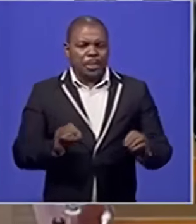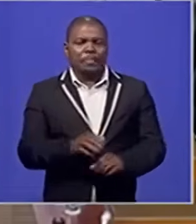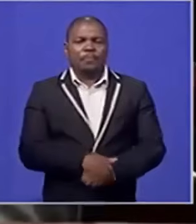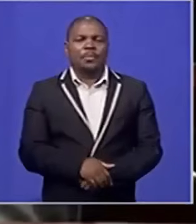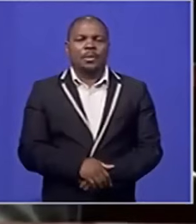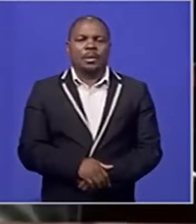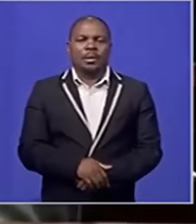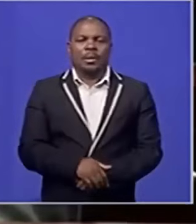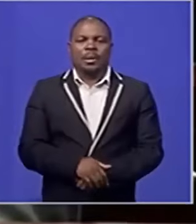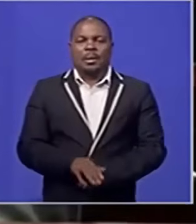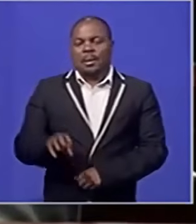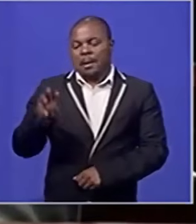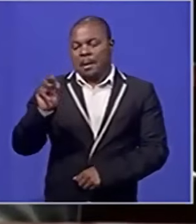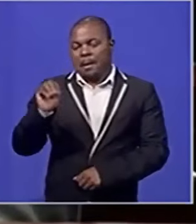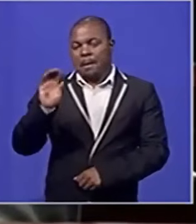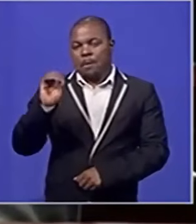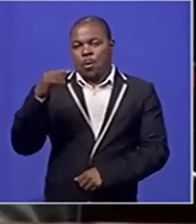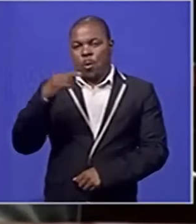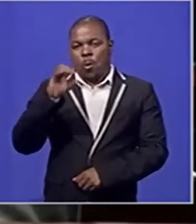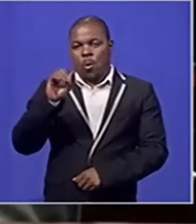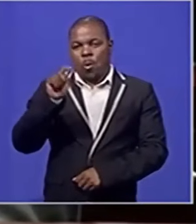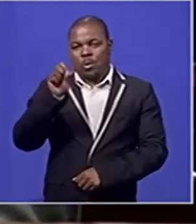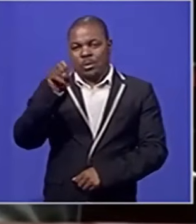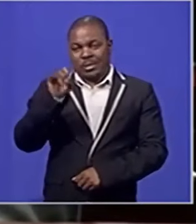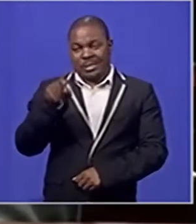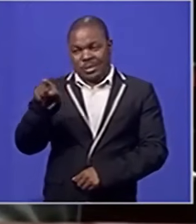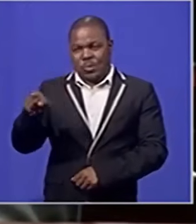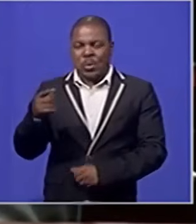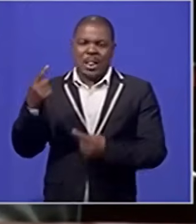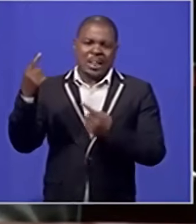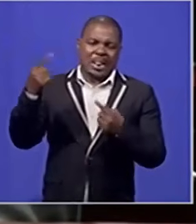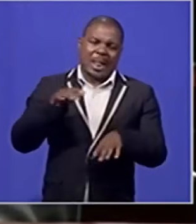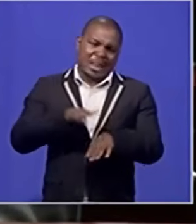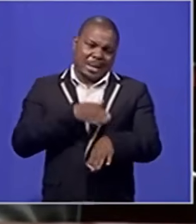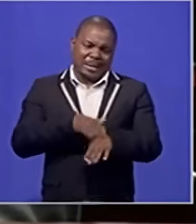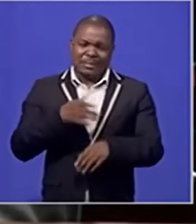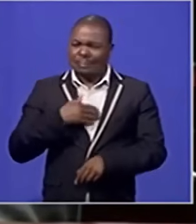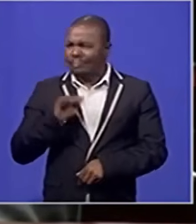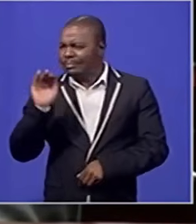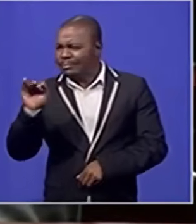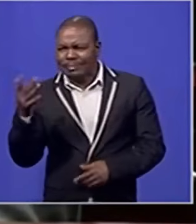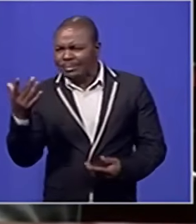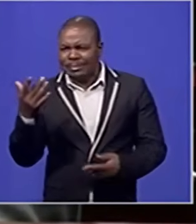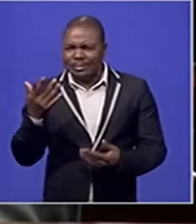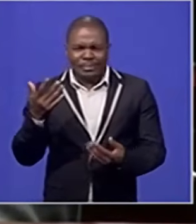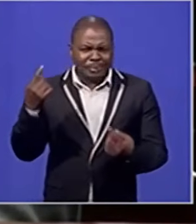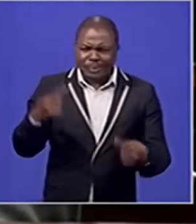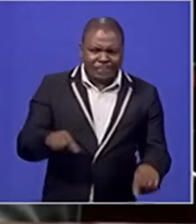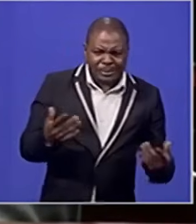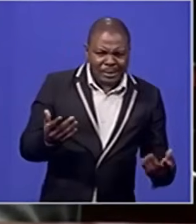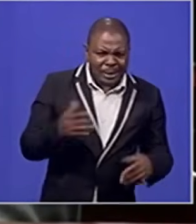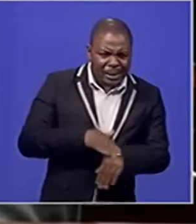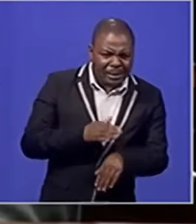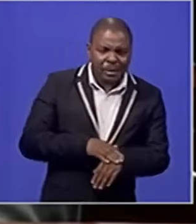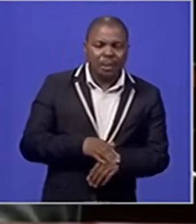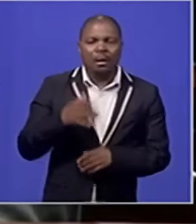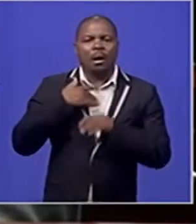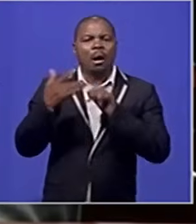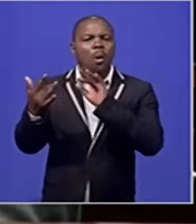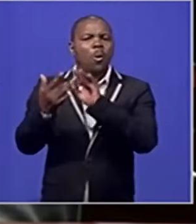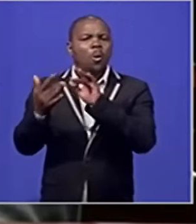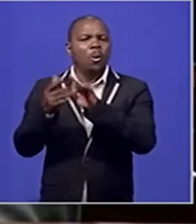Mr. Mogotsi were running late, and then I had to check how far are they. Then when I contact Mr.